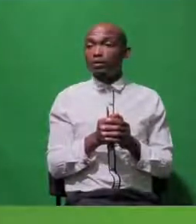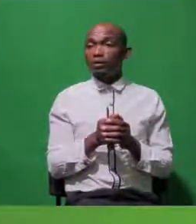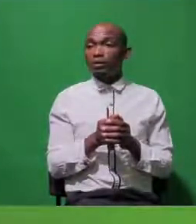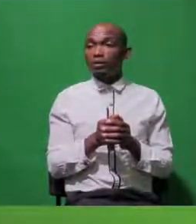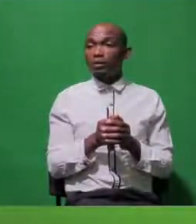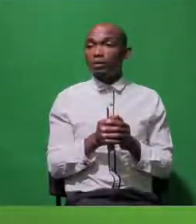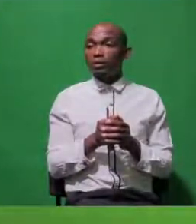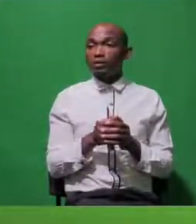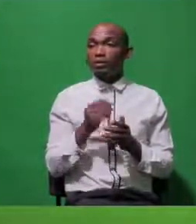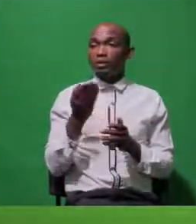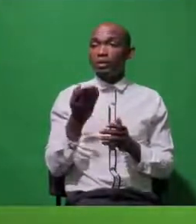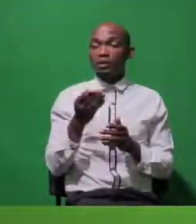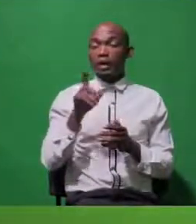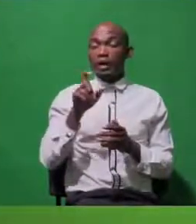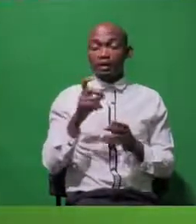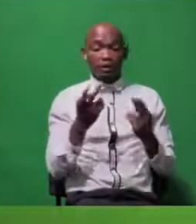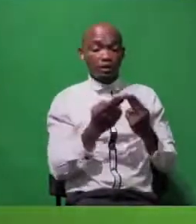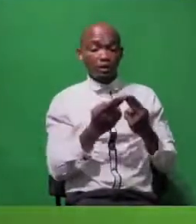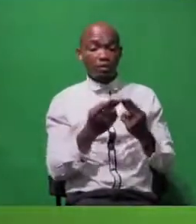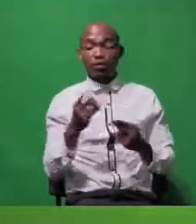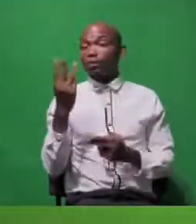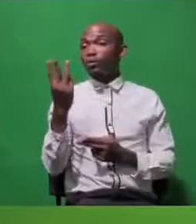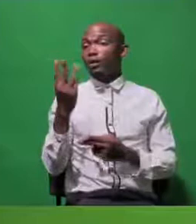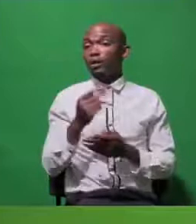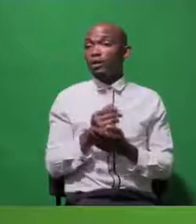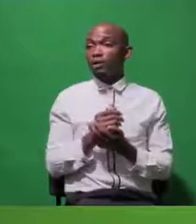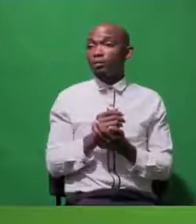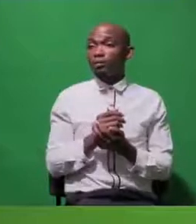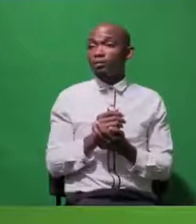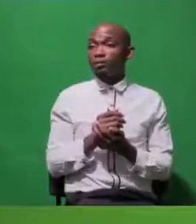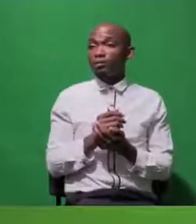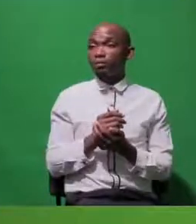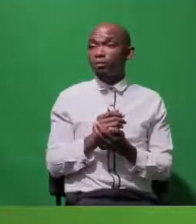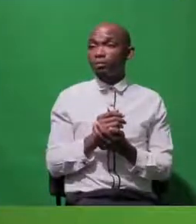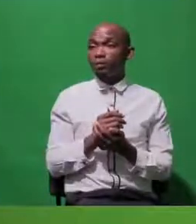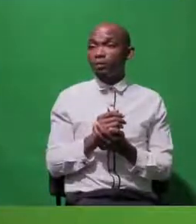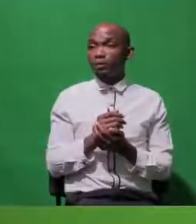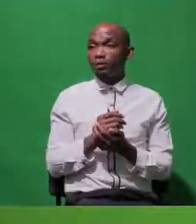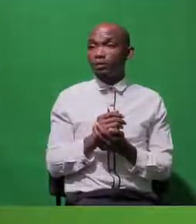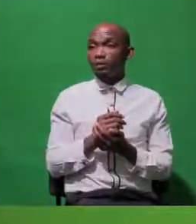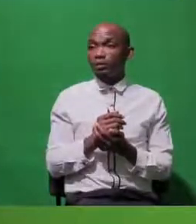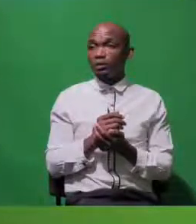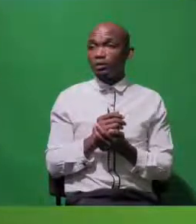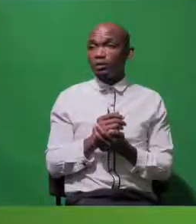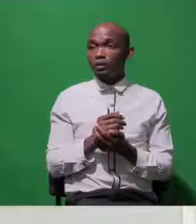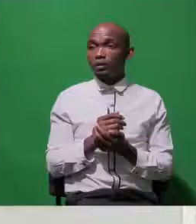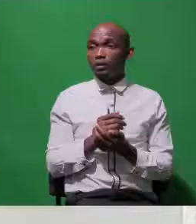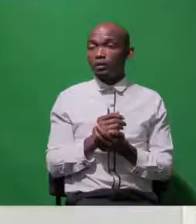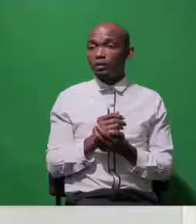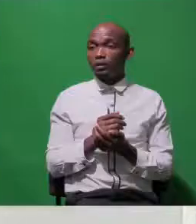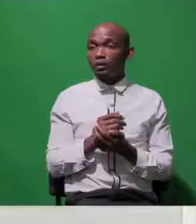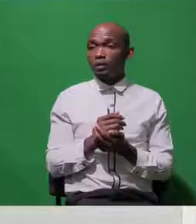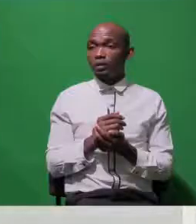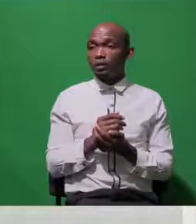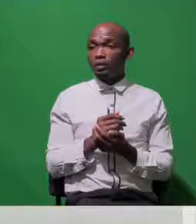to 3. Can you show me x equal to 3? Here? No. This? No. This? Yes.